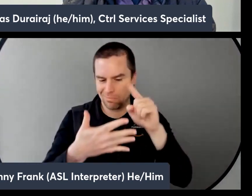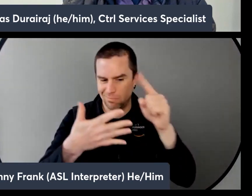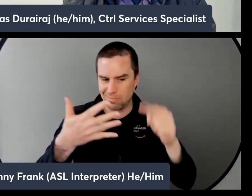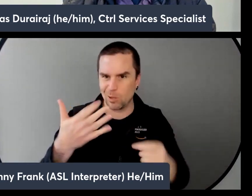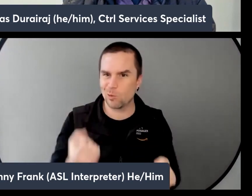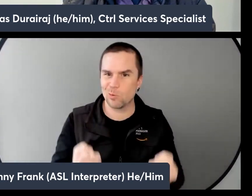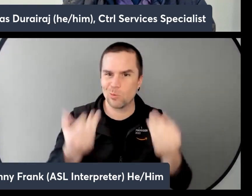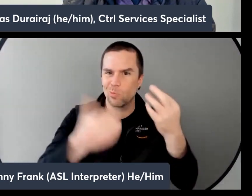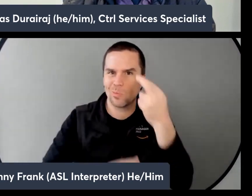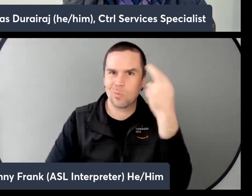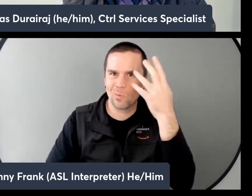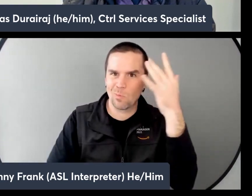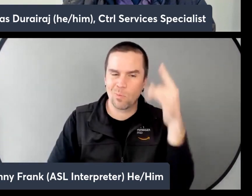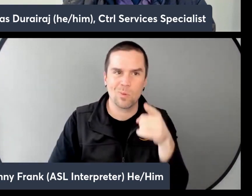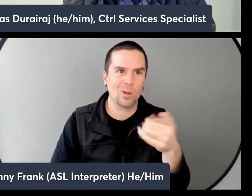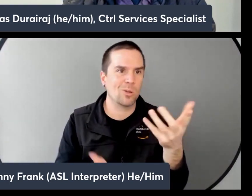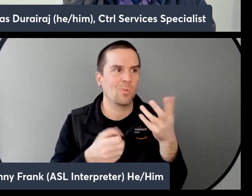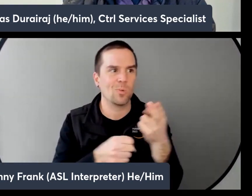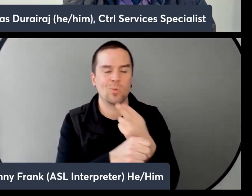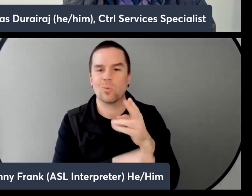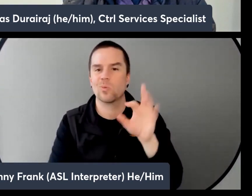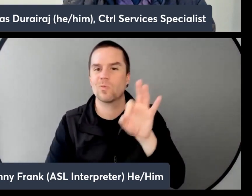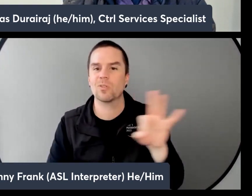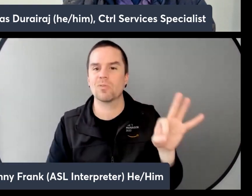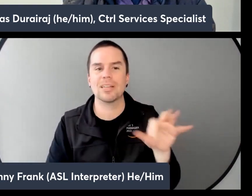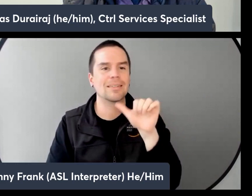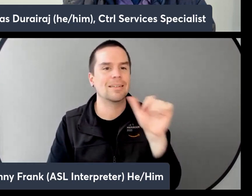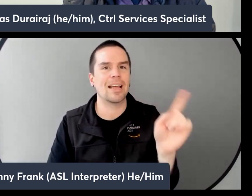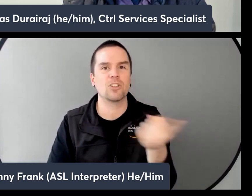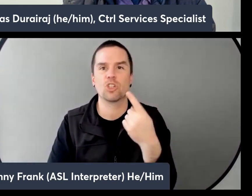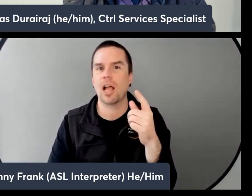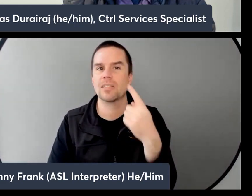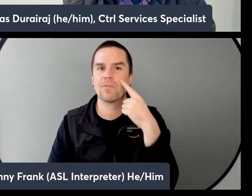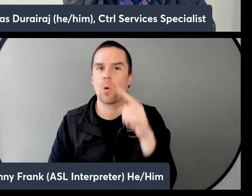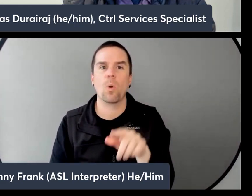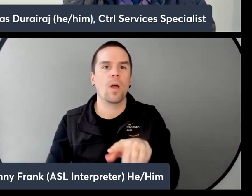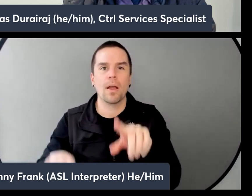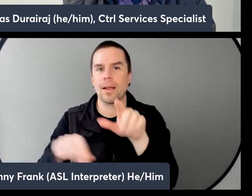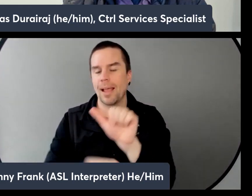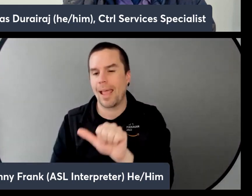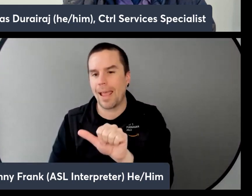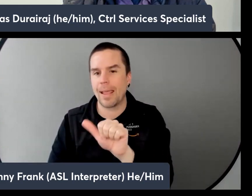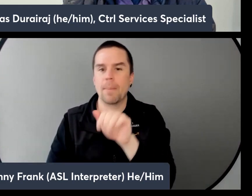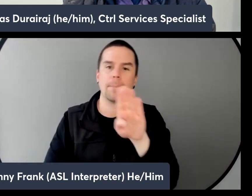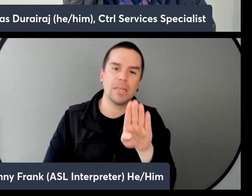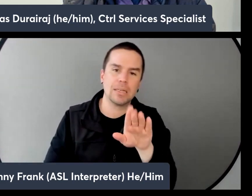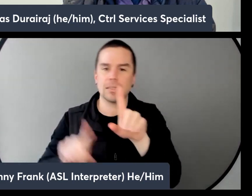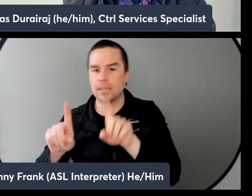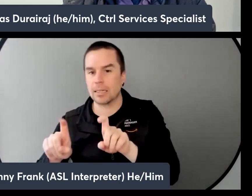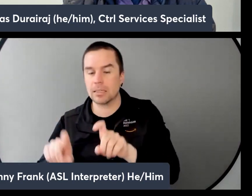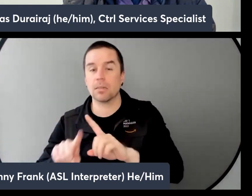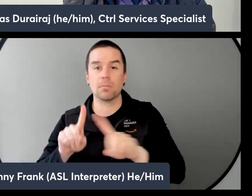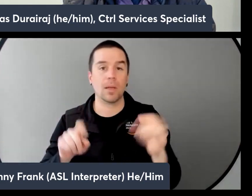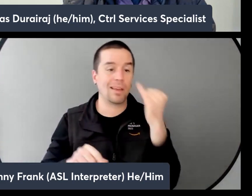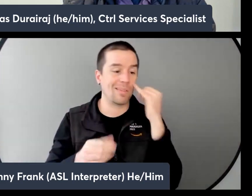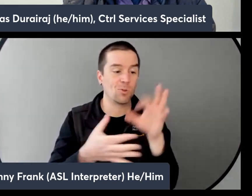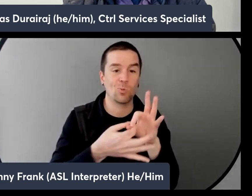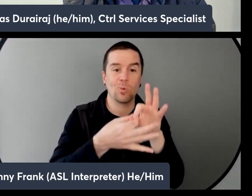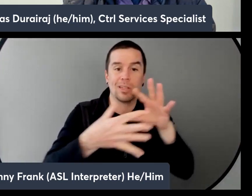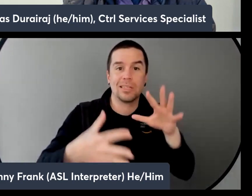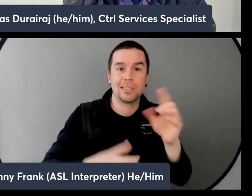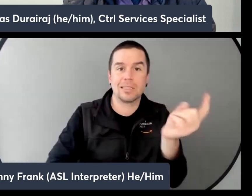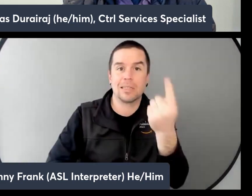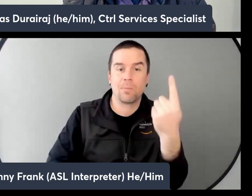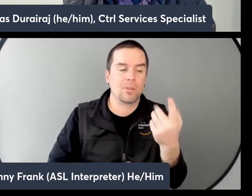would want to use feature flags, not just for A/B testing, but also if you're releasing something and you don't want to